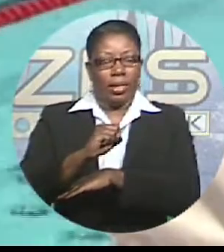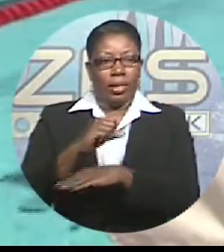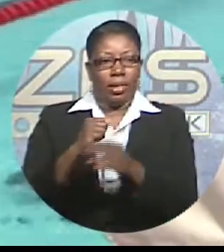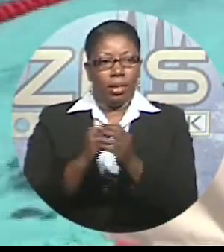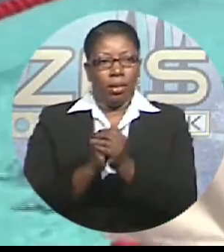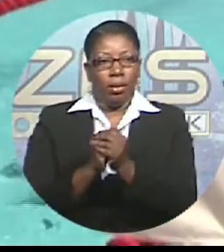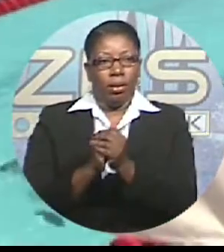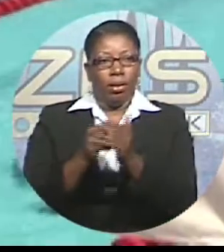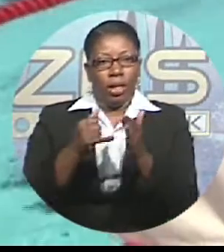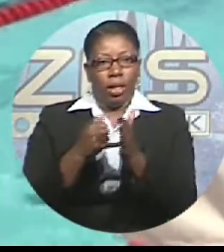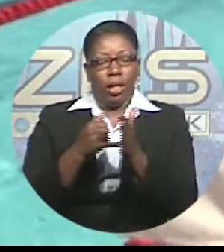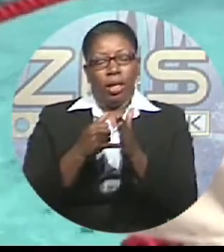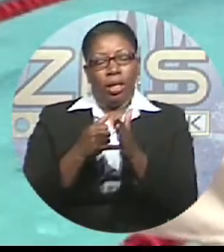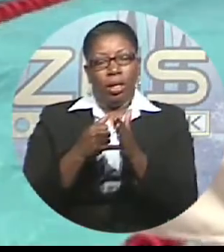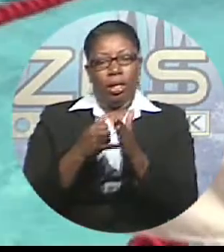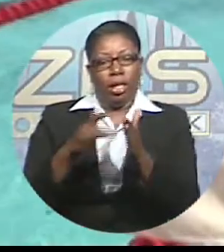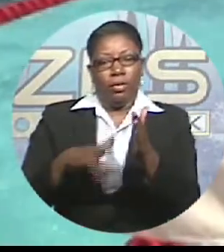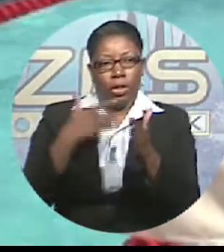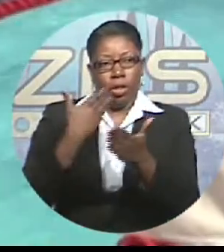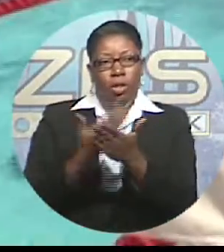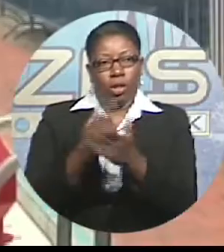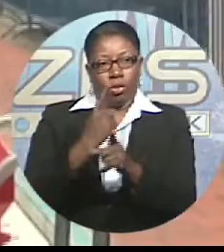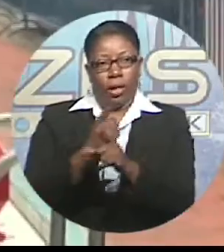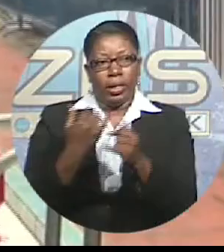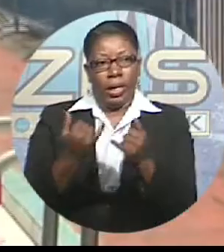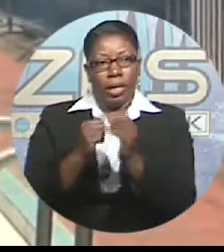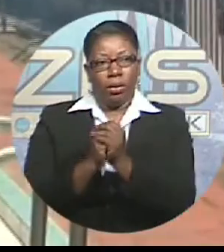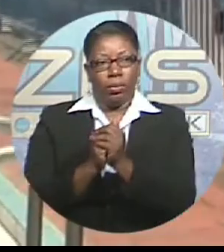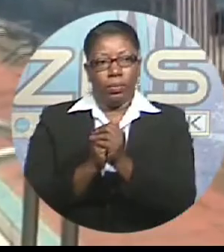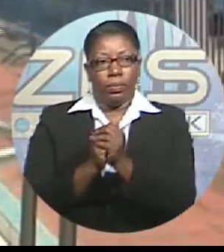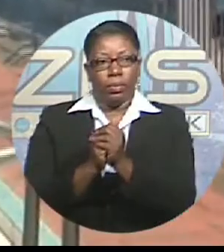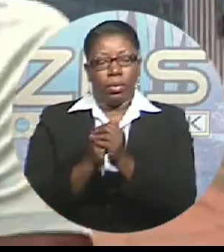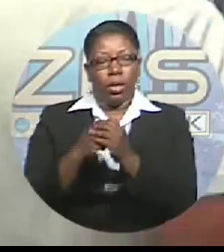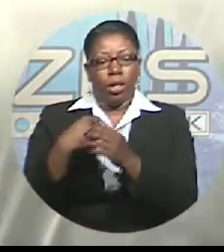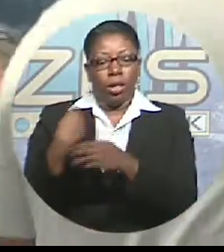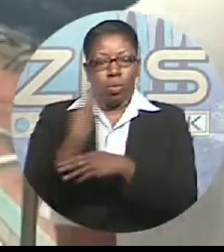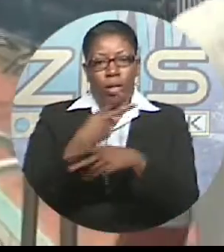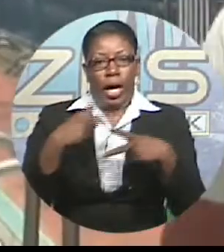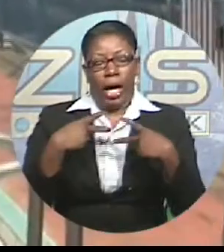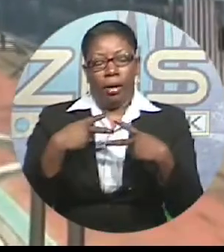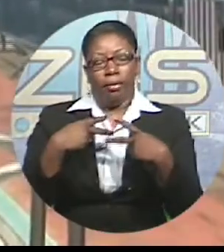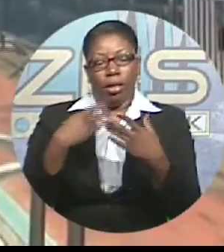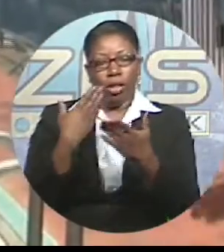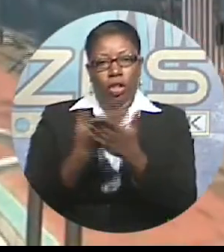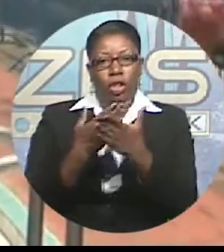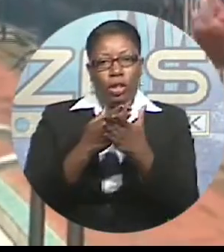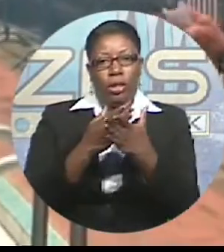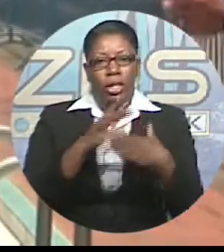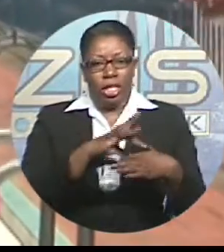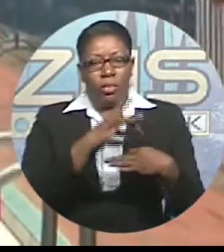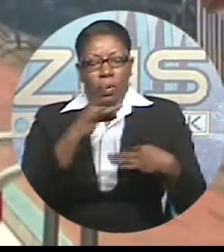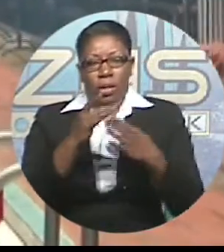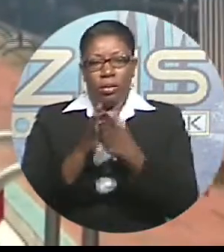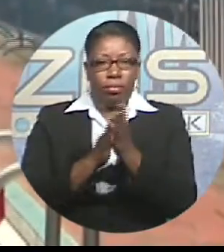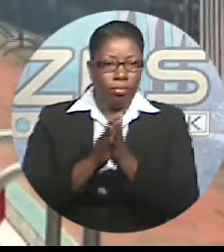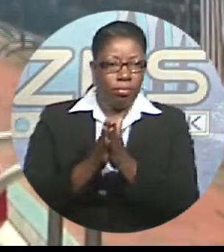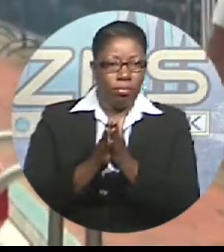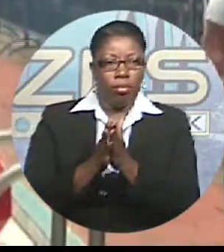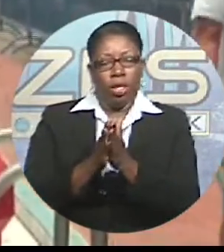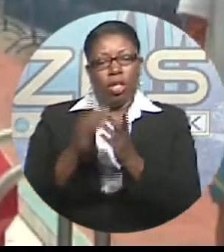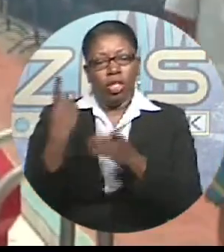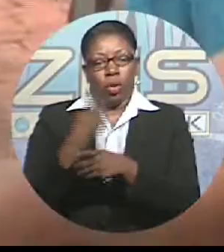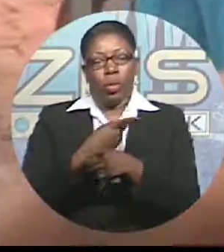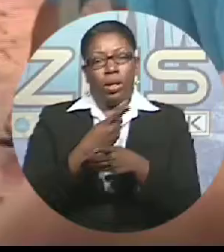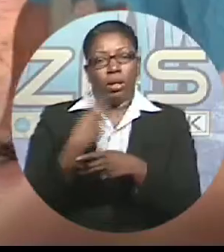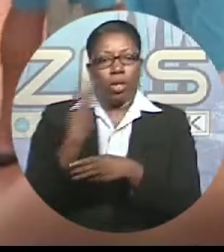going to feel good right now, but they'll pull it together. Once we have a good spirit and just persevere through it, we can do